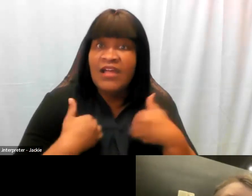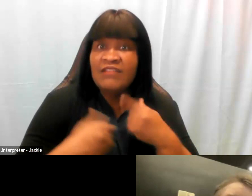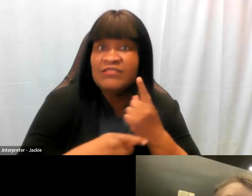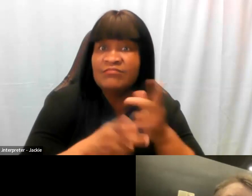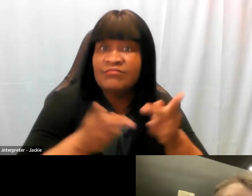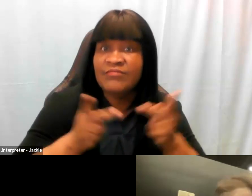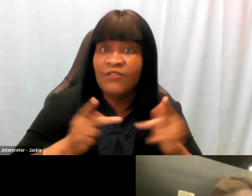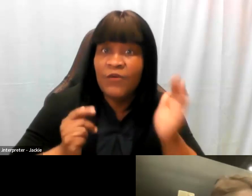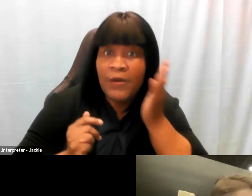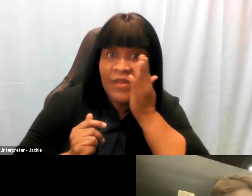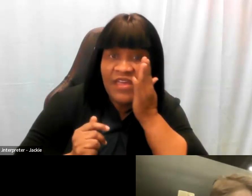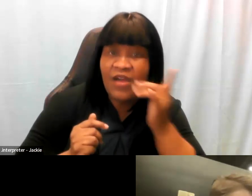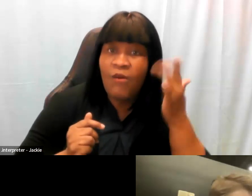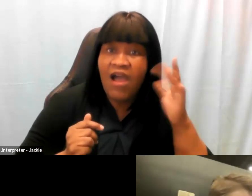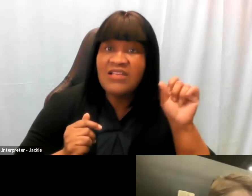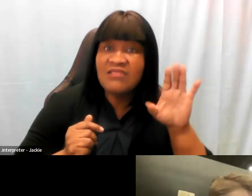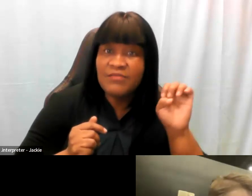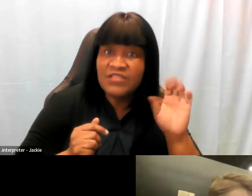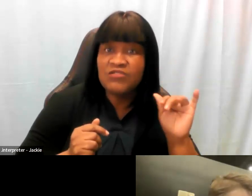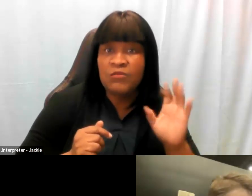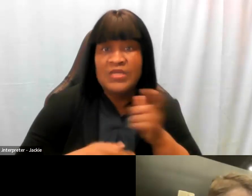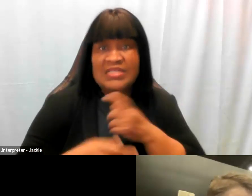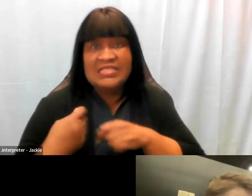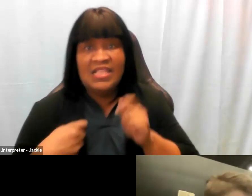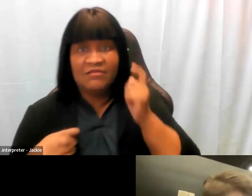mental health. So we called it